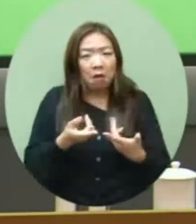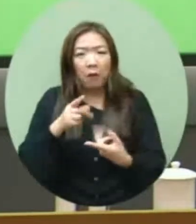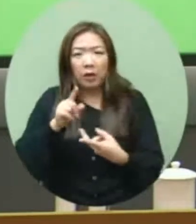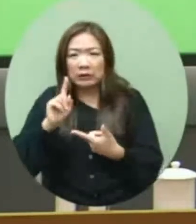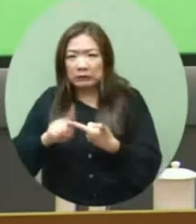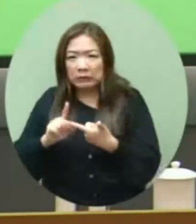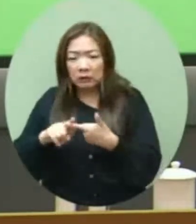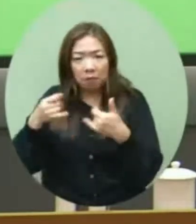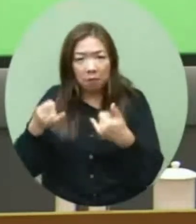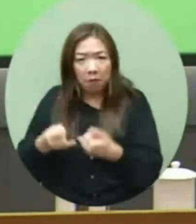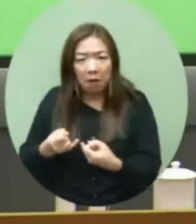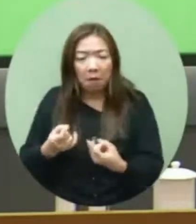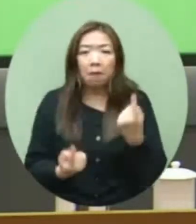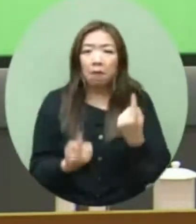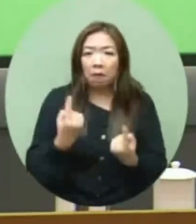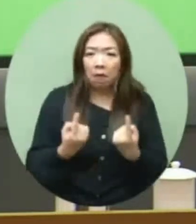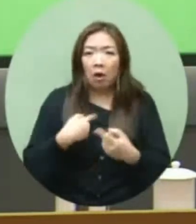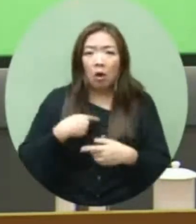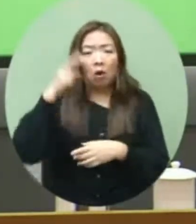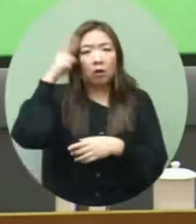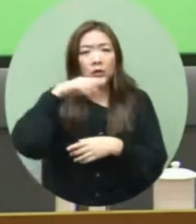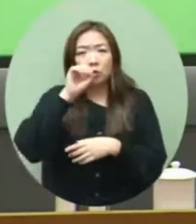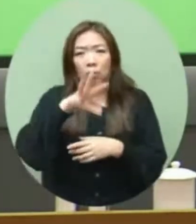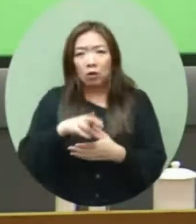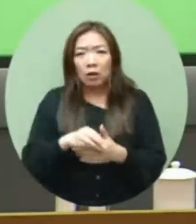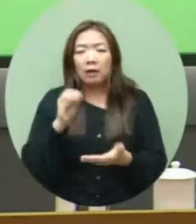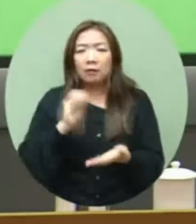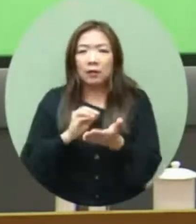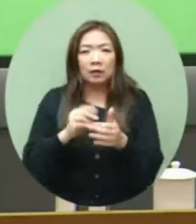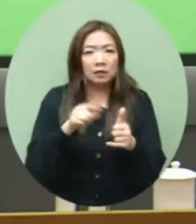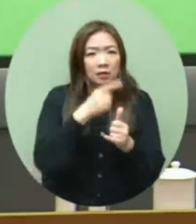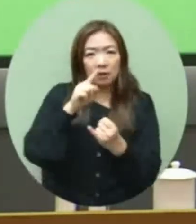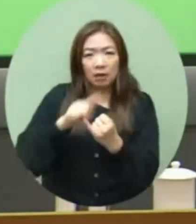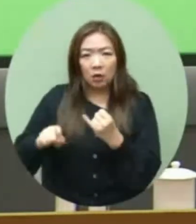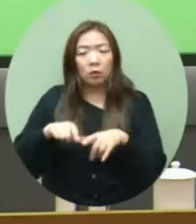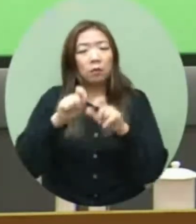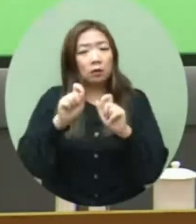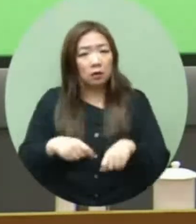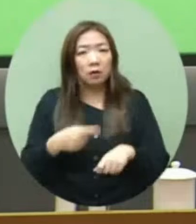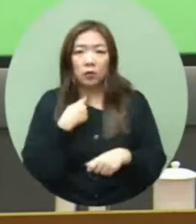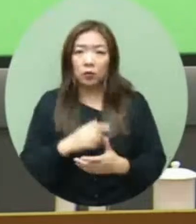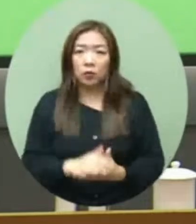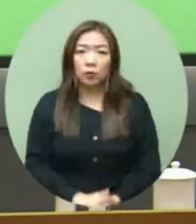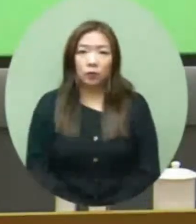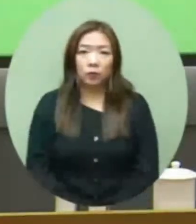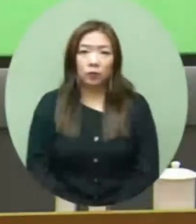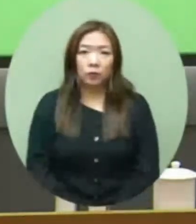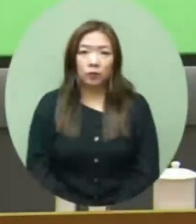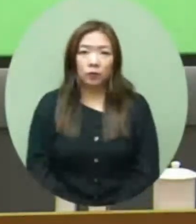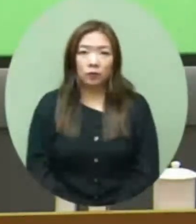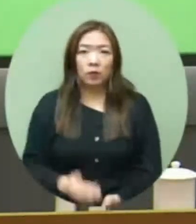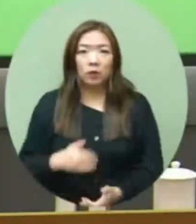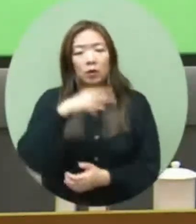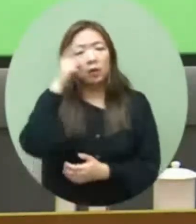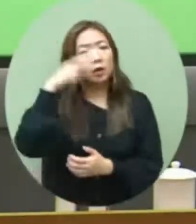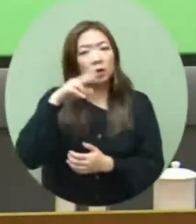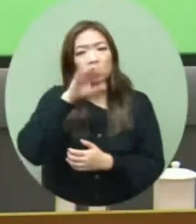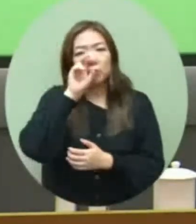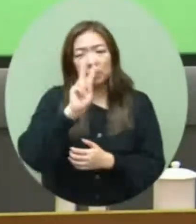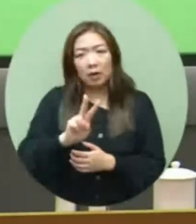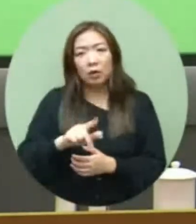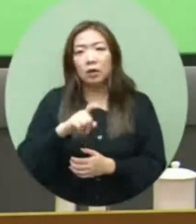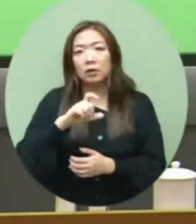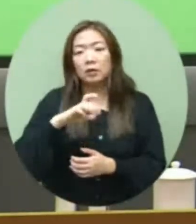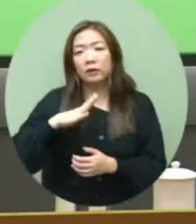and consider whether it is a primary issue or a secondary issue. That brings me